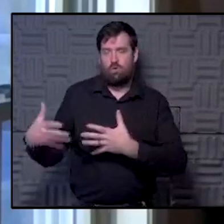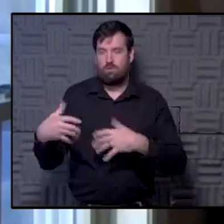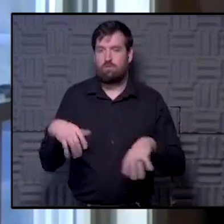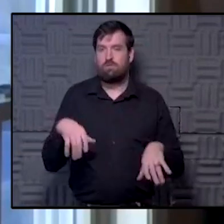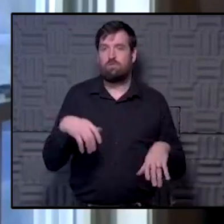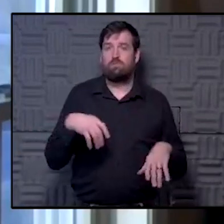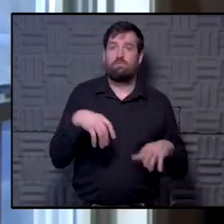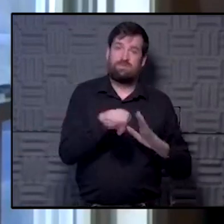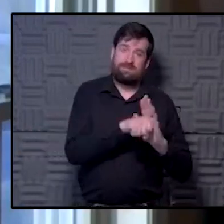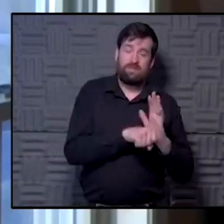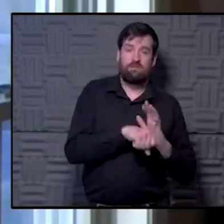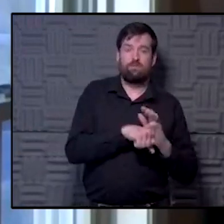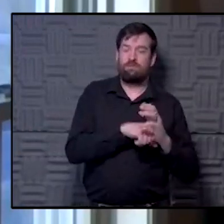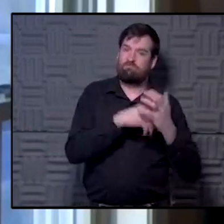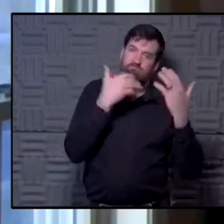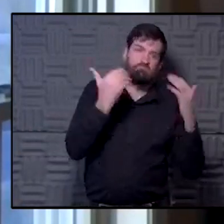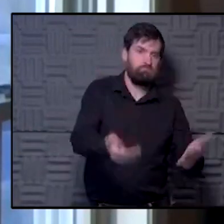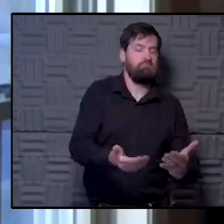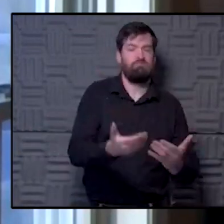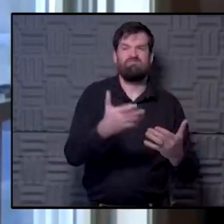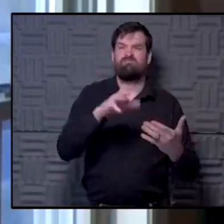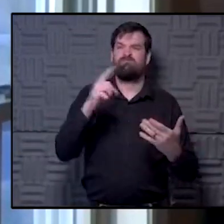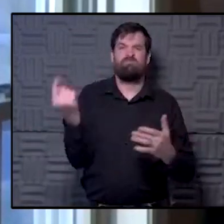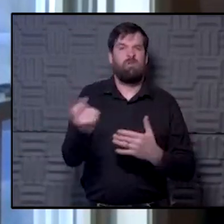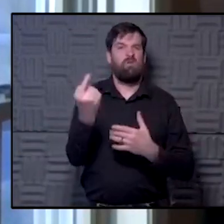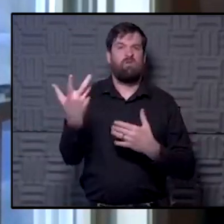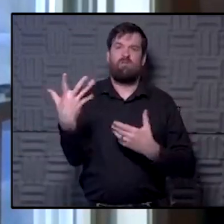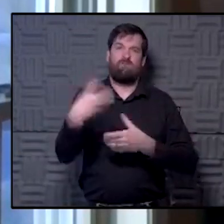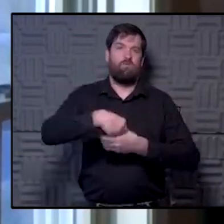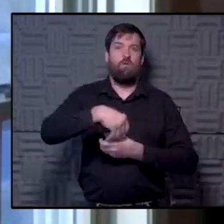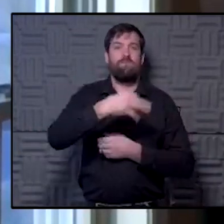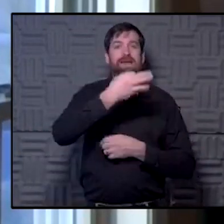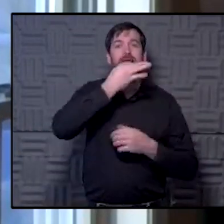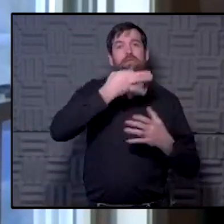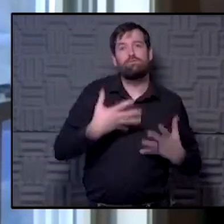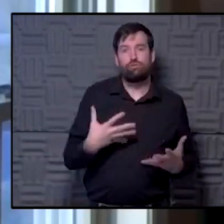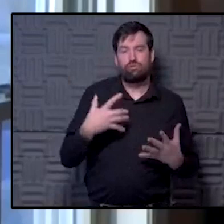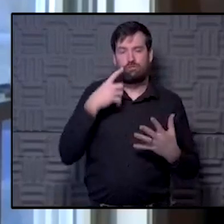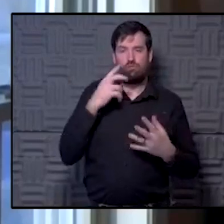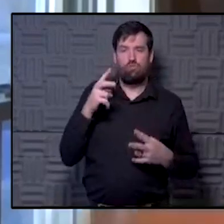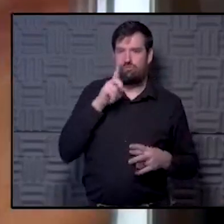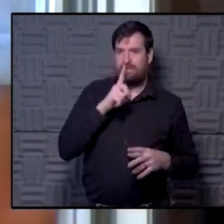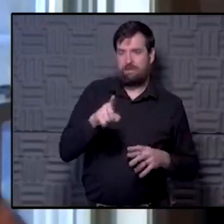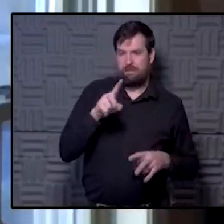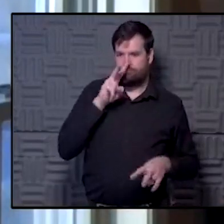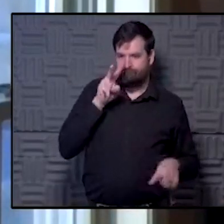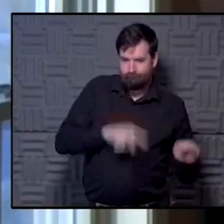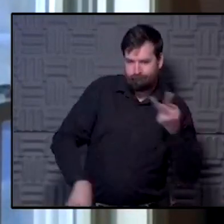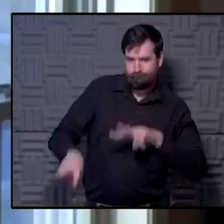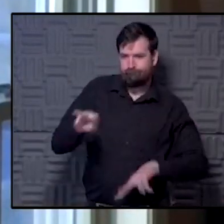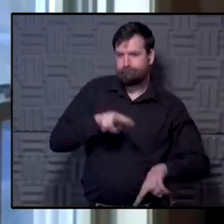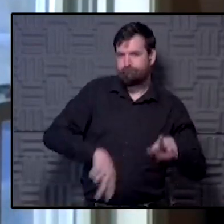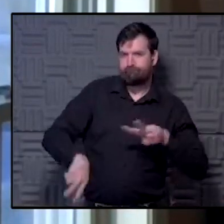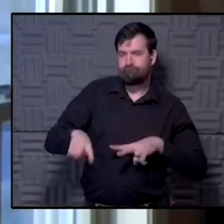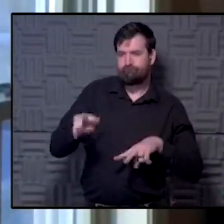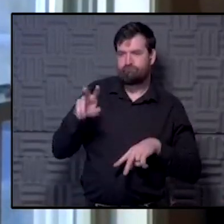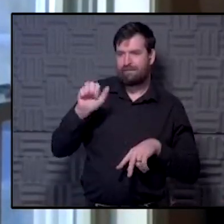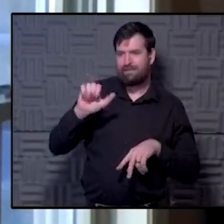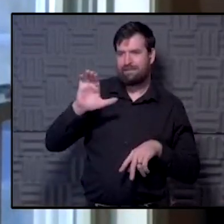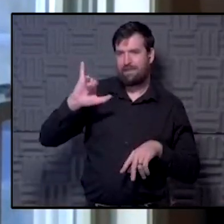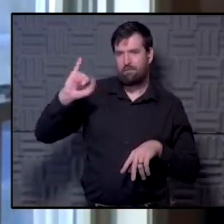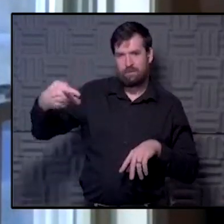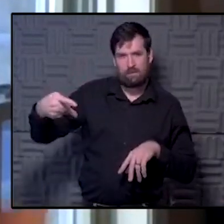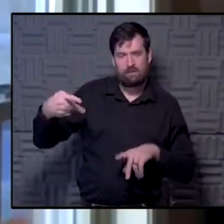they're forging ahead with that. They've all involved experts to really look at what the Advisory Committee on